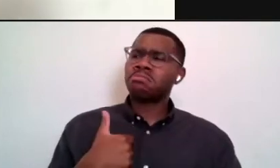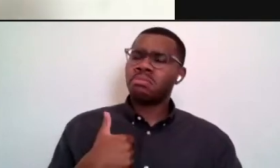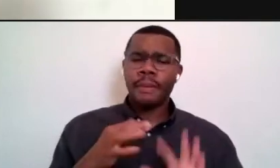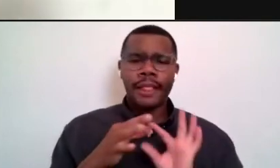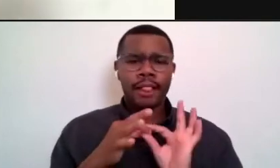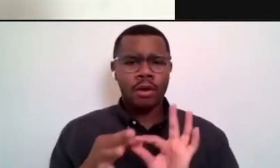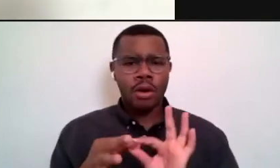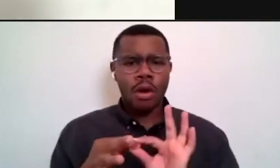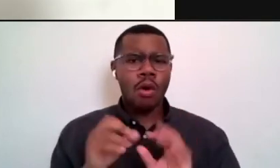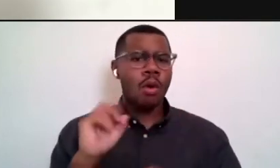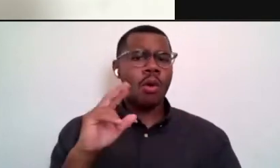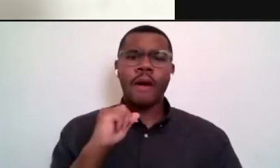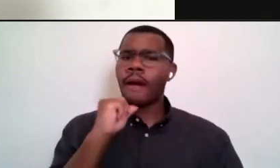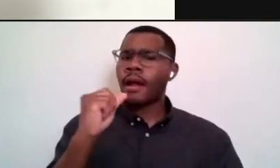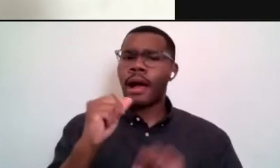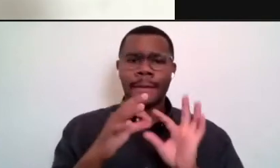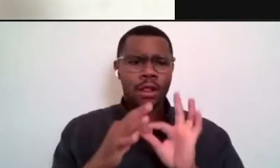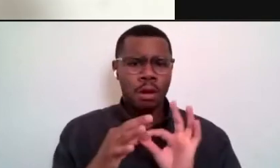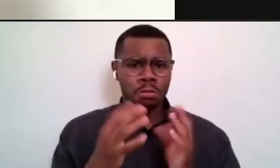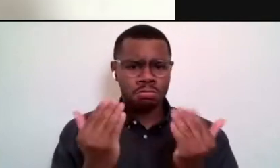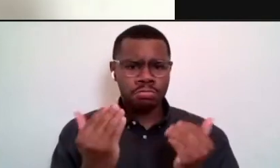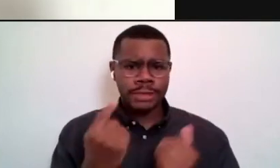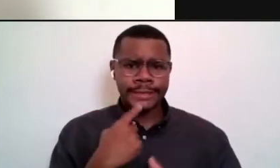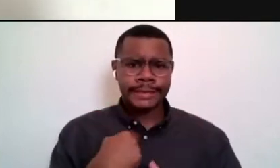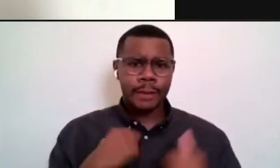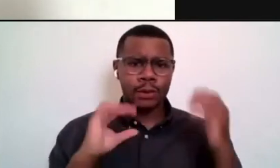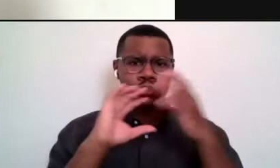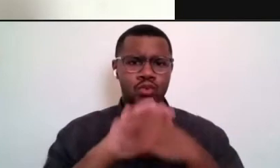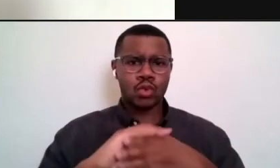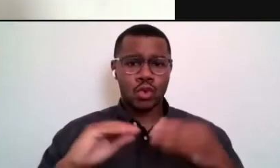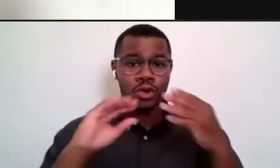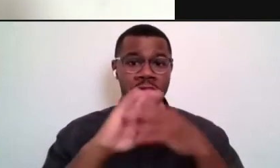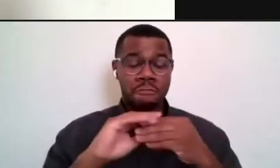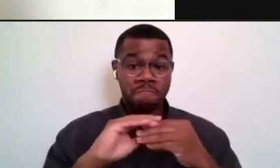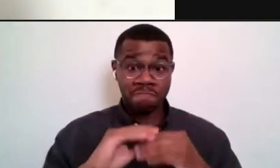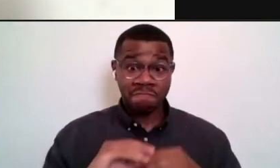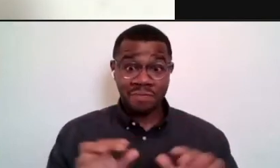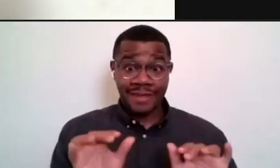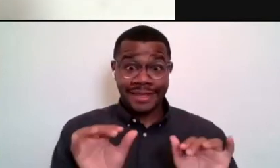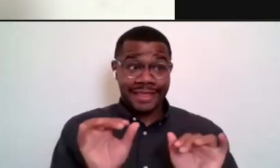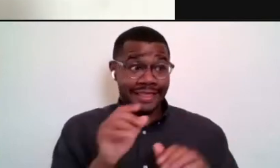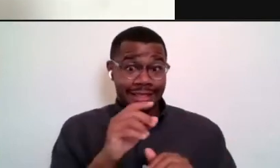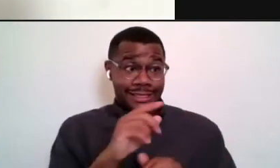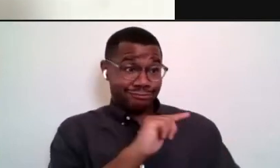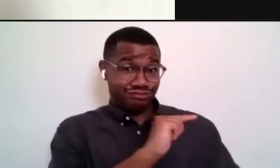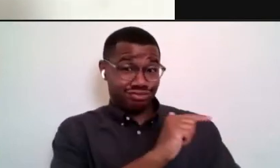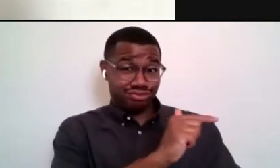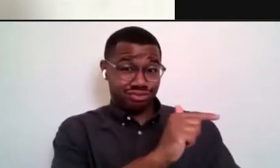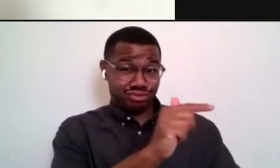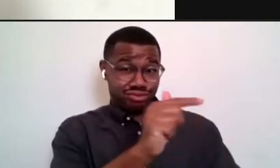connection that you get and that feeling in the room where